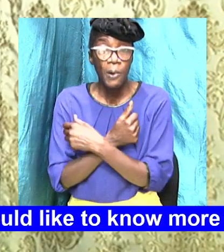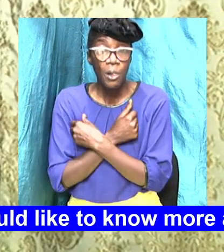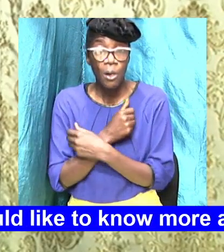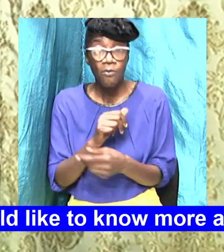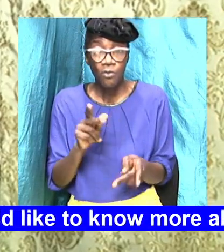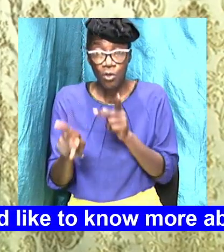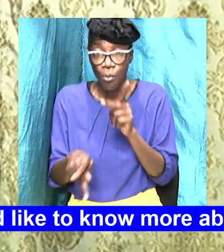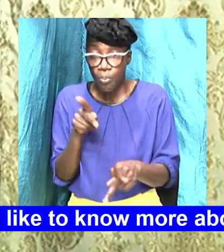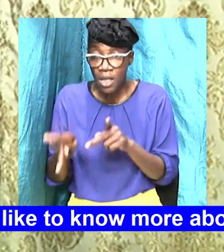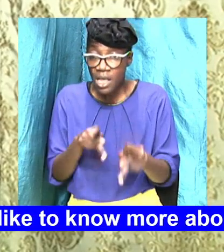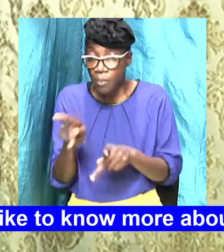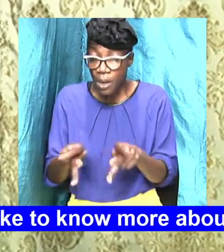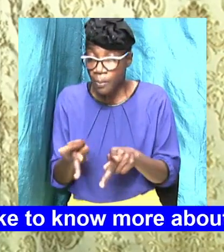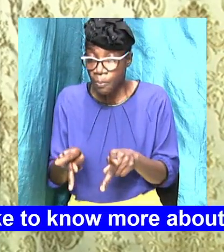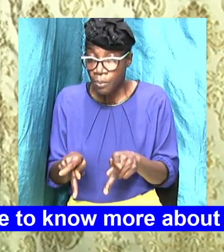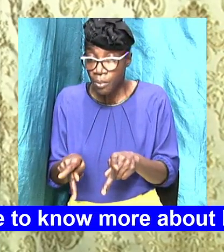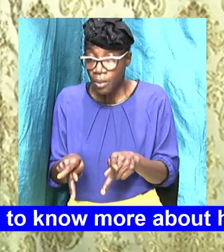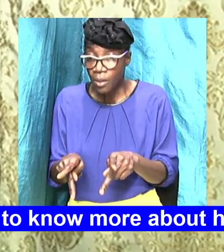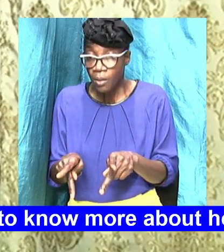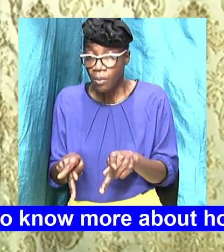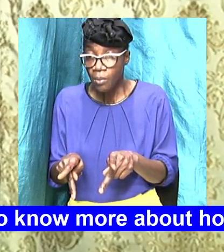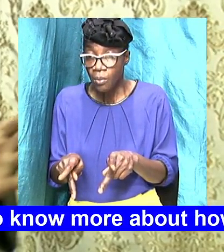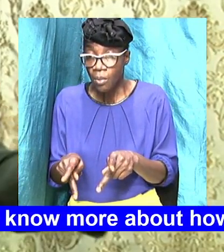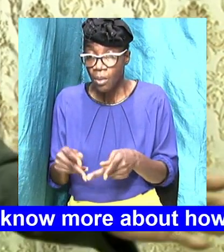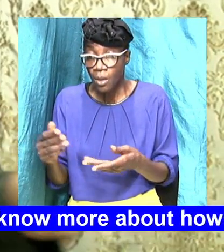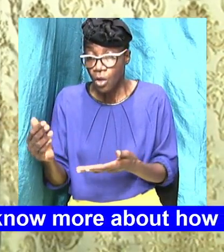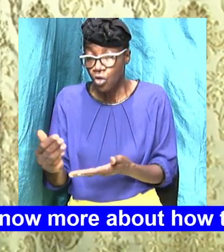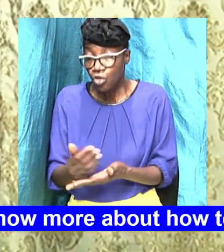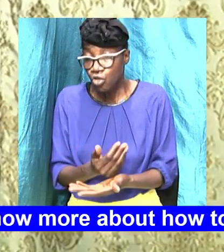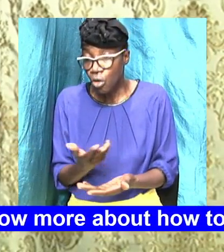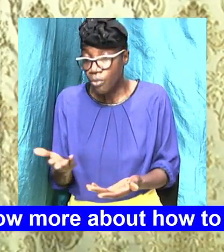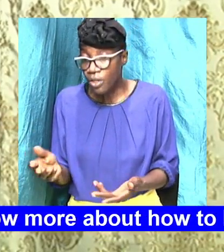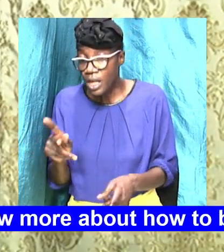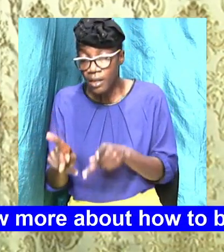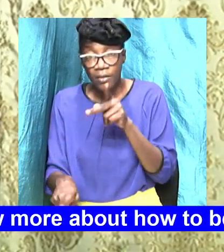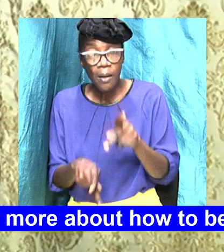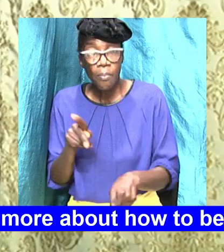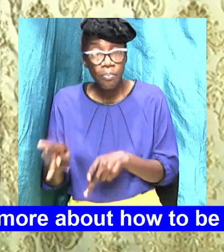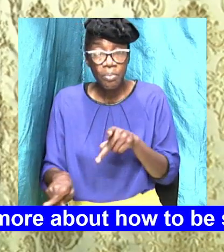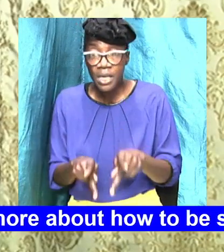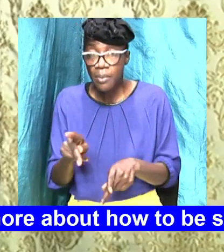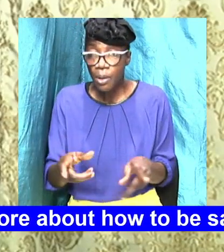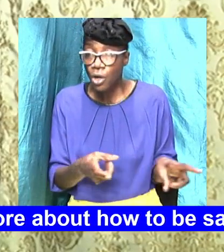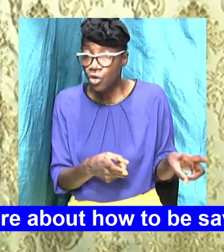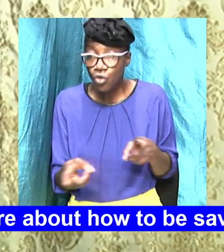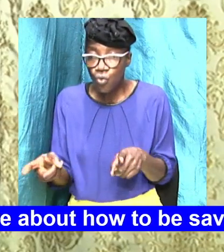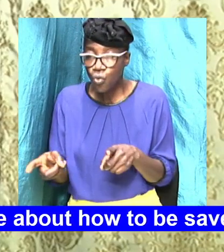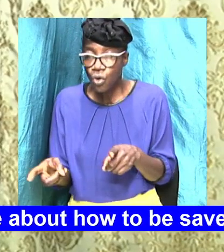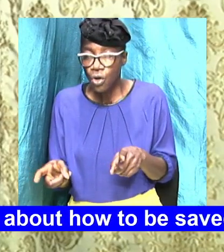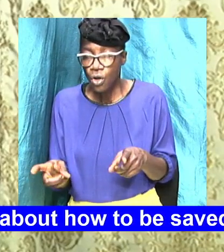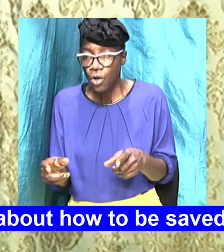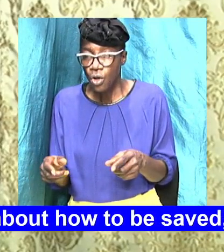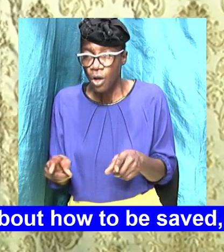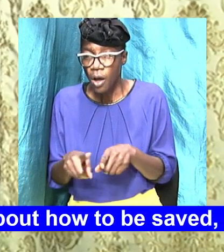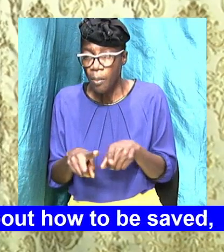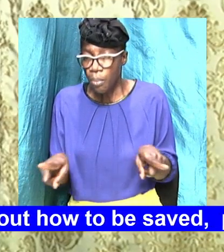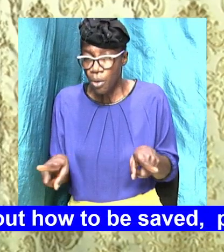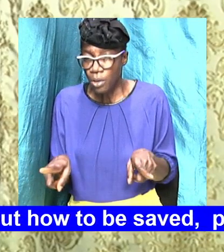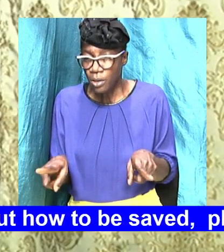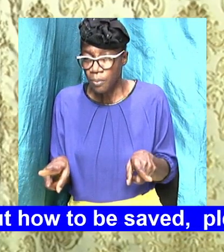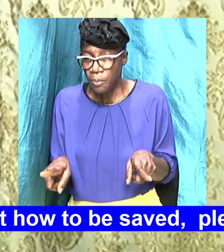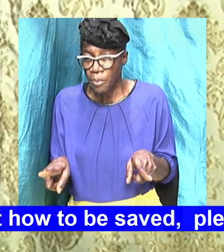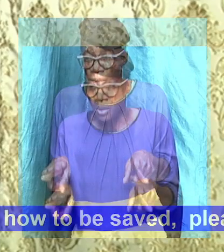me and God relationship. But you know that there are some things that people do that the conviction that God gives, I cannot